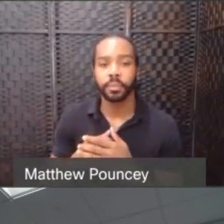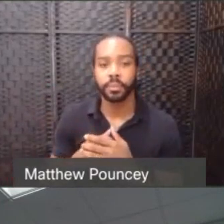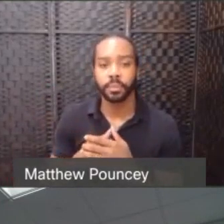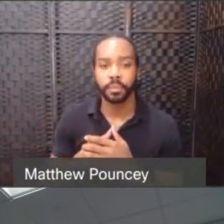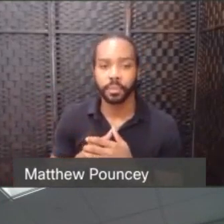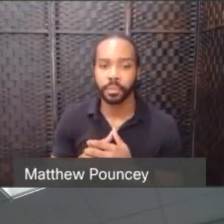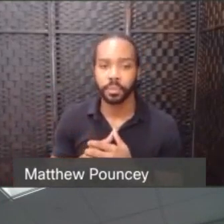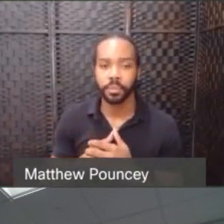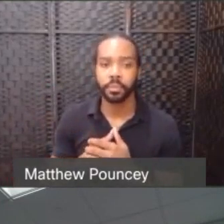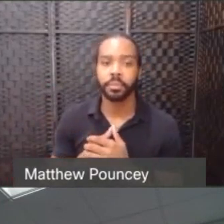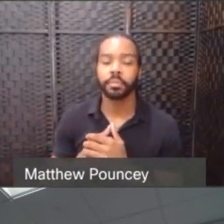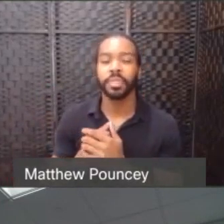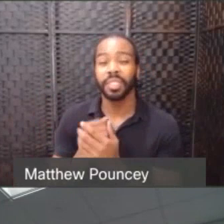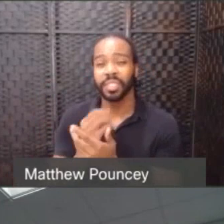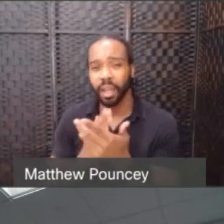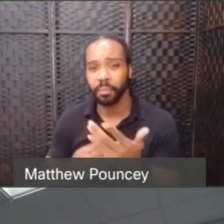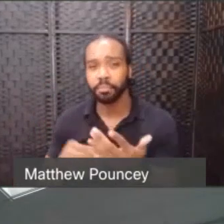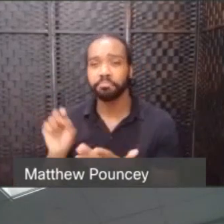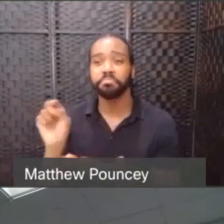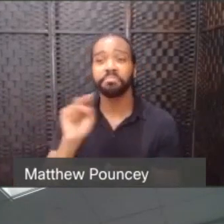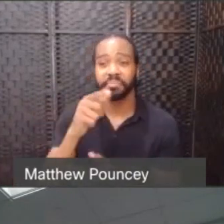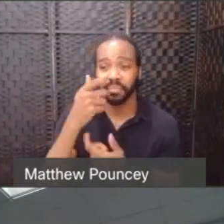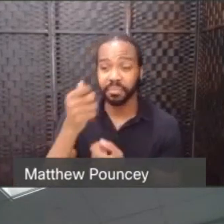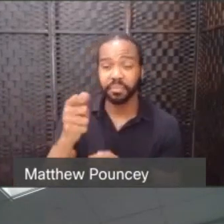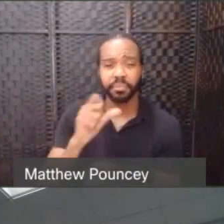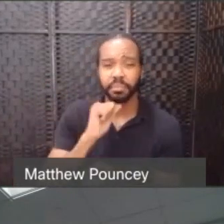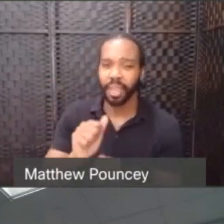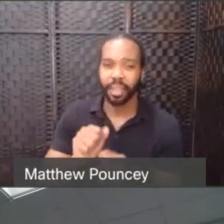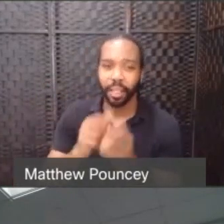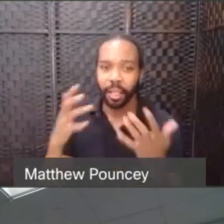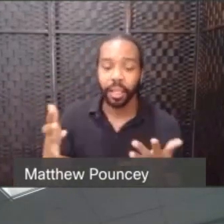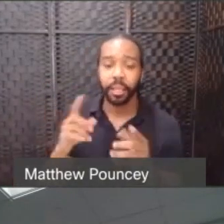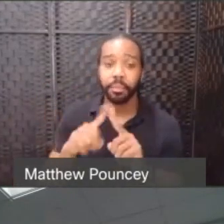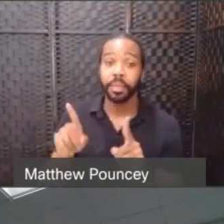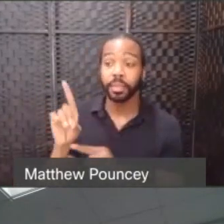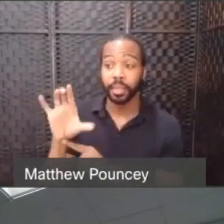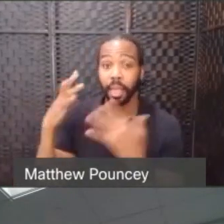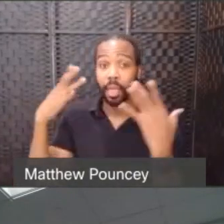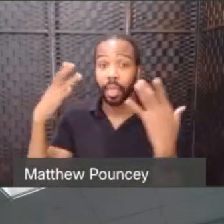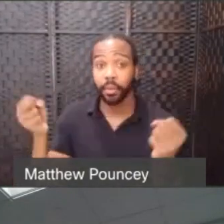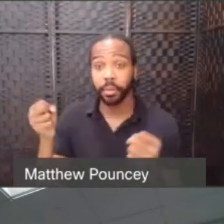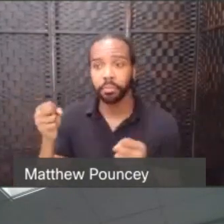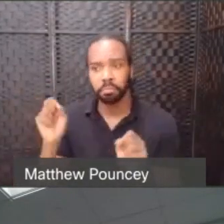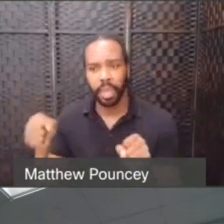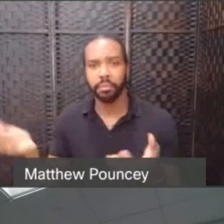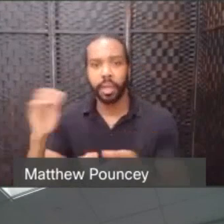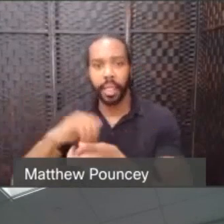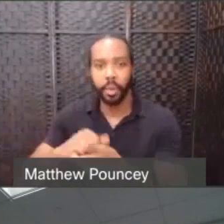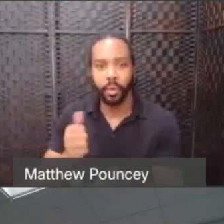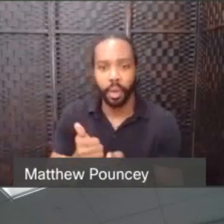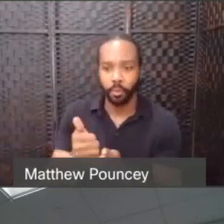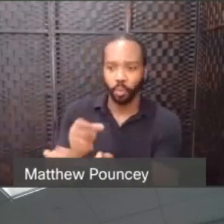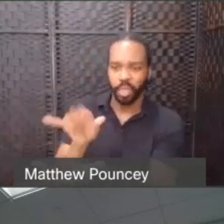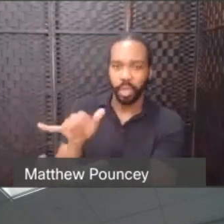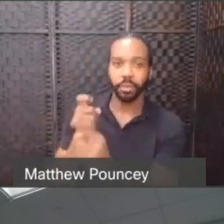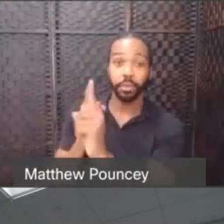We've had some interest, but not much interest in that, and so DC Health is, available to collaborate in that effort. We